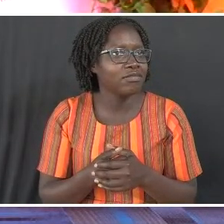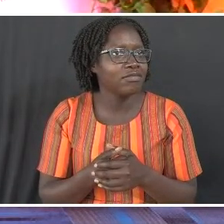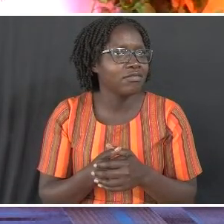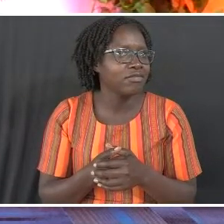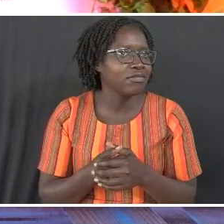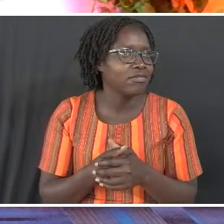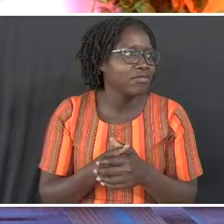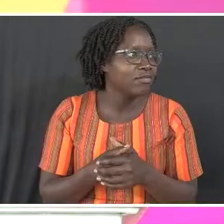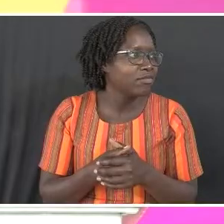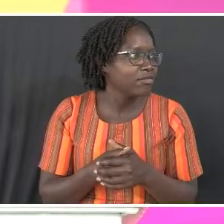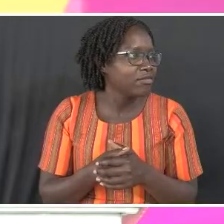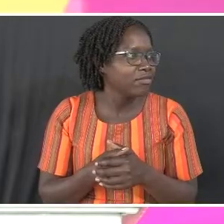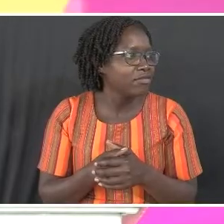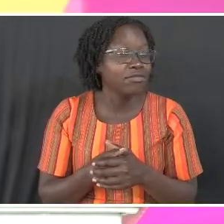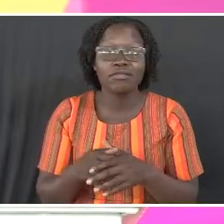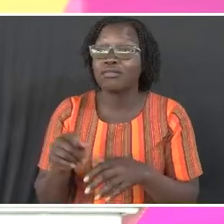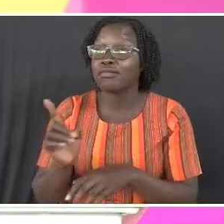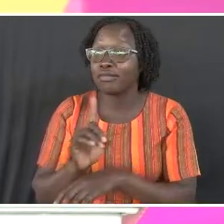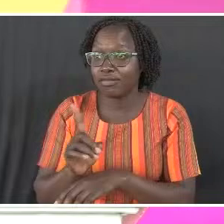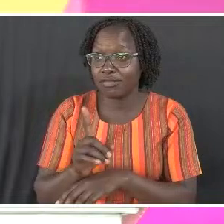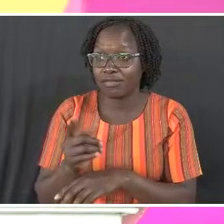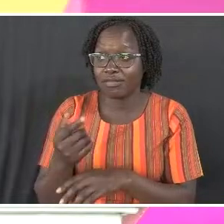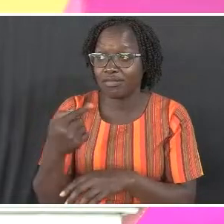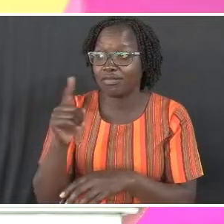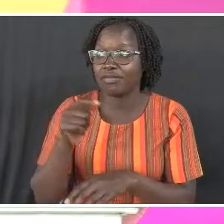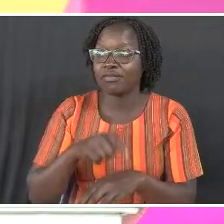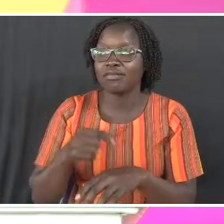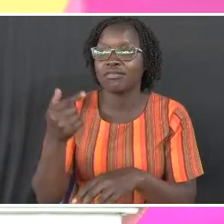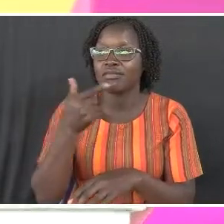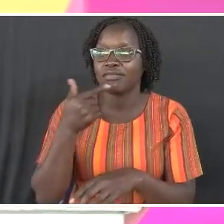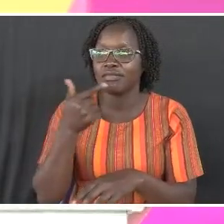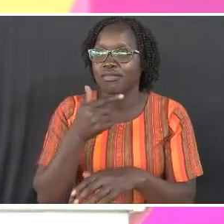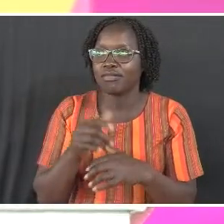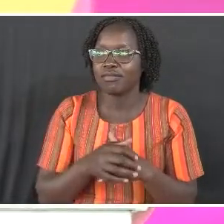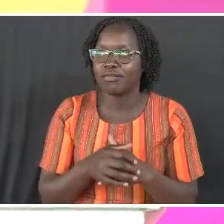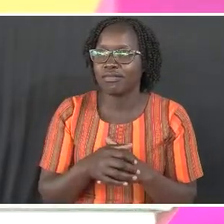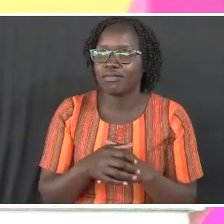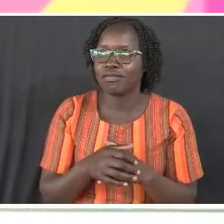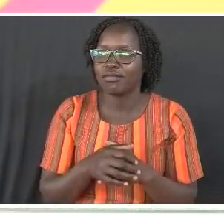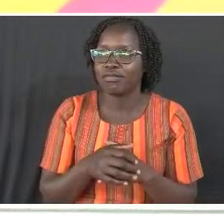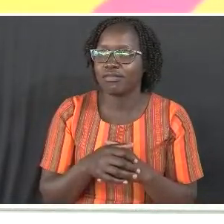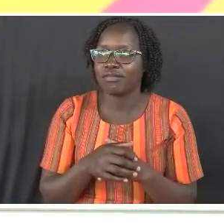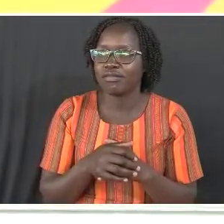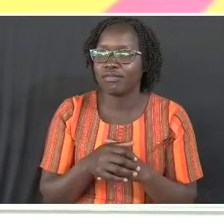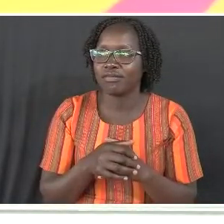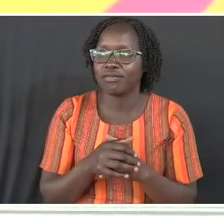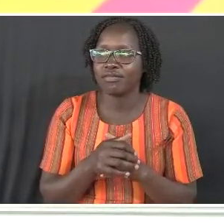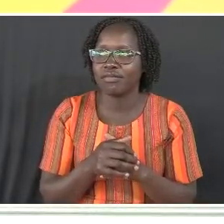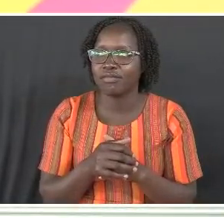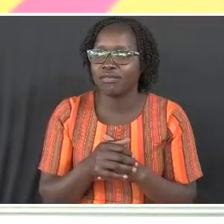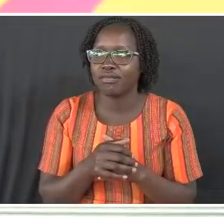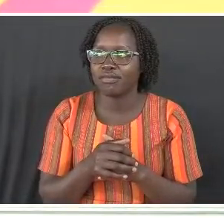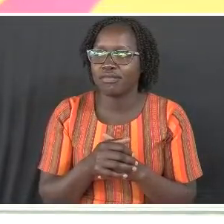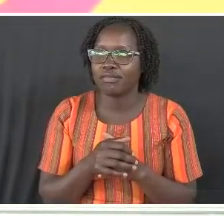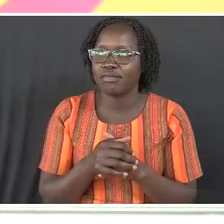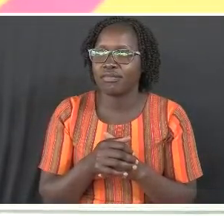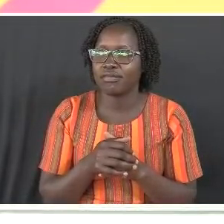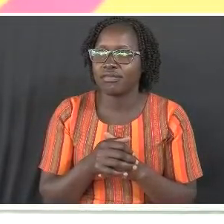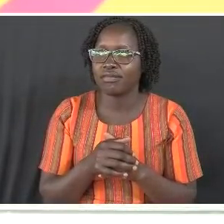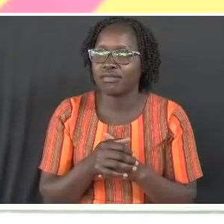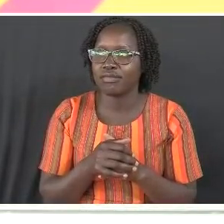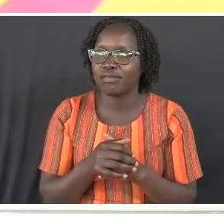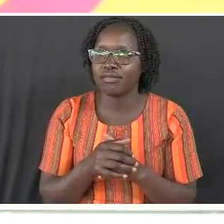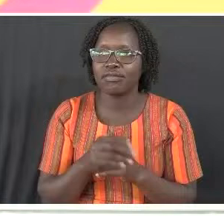much. Yeah, so when is the right time to brush? That's a very good question. So we always advise you